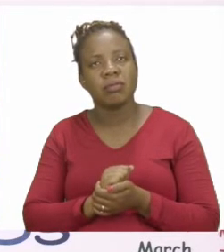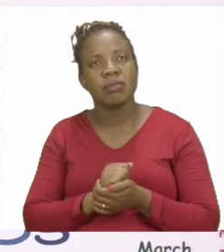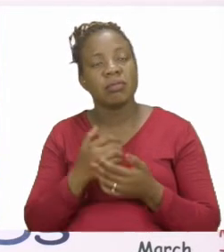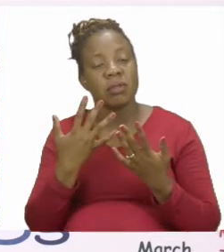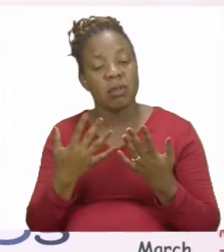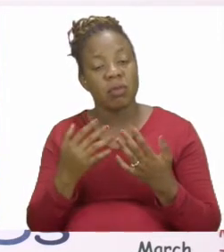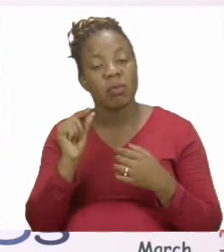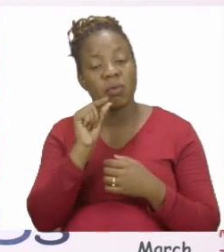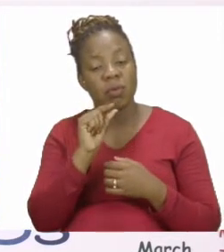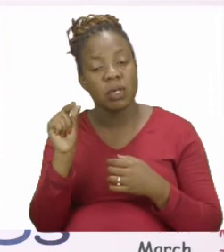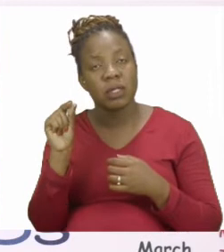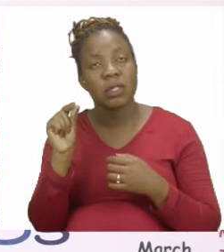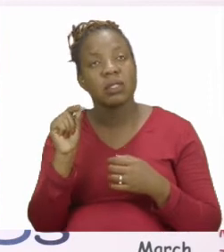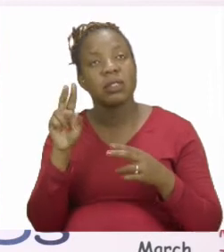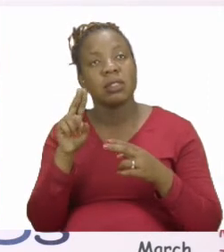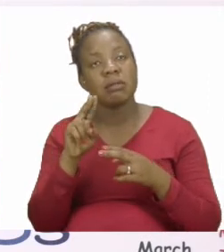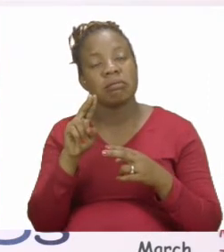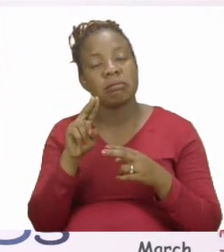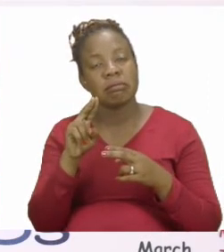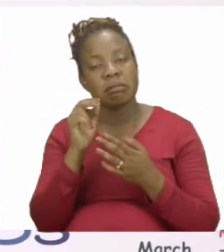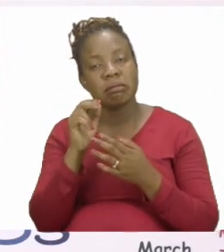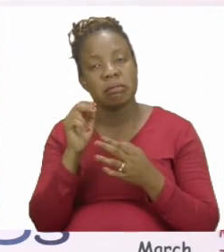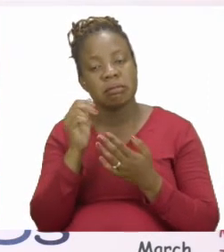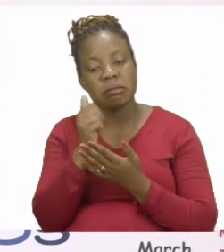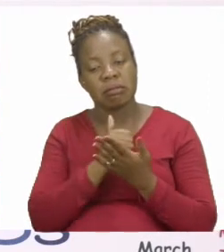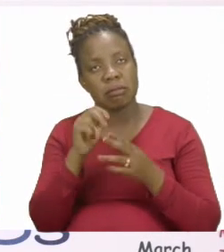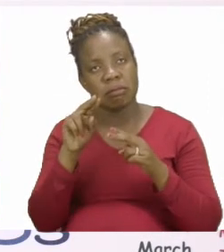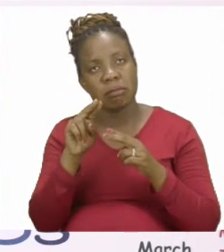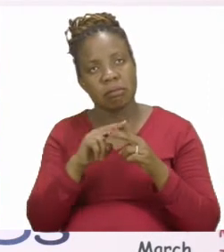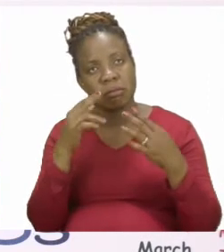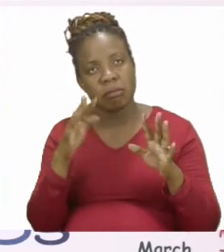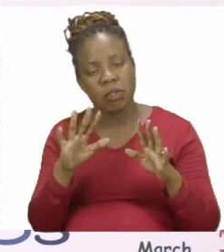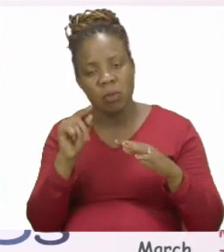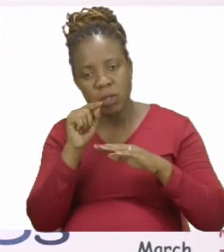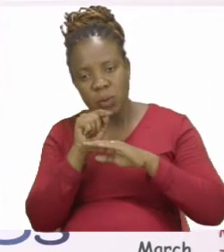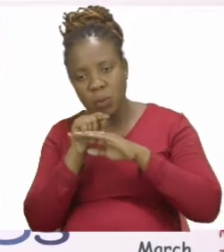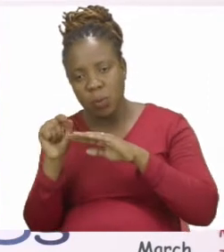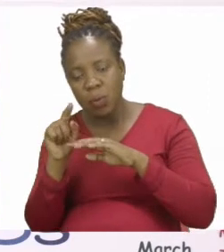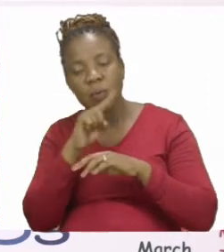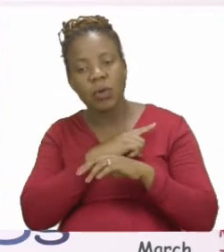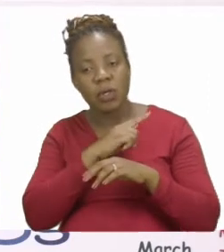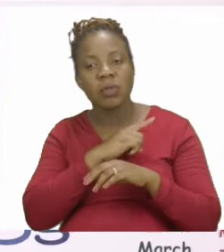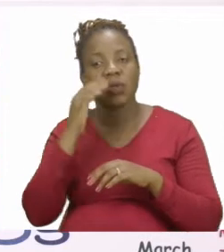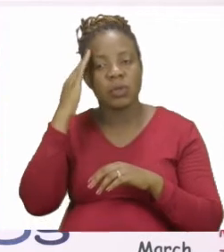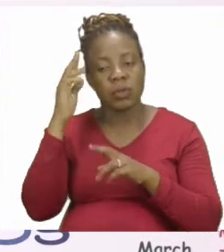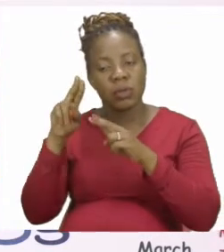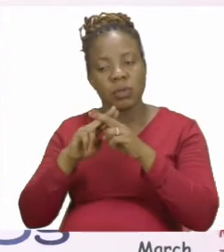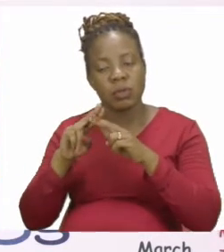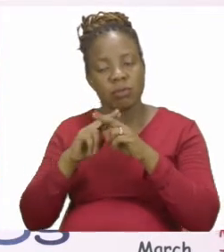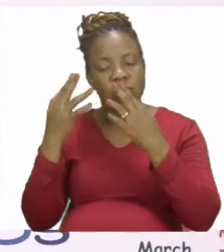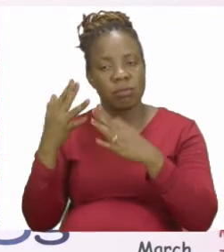clean, we can scratch it out so that we can see we have used this word